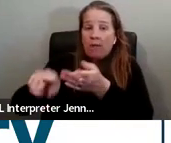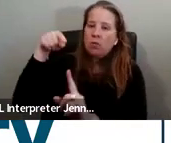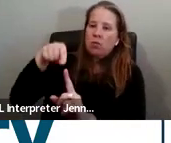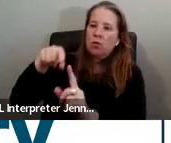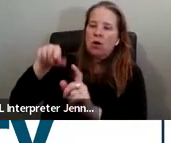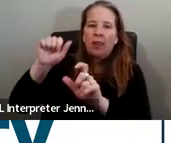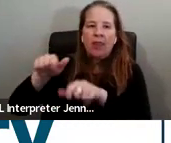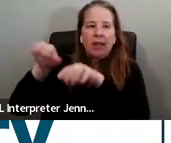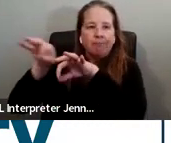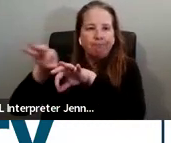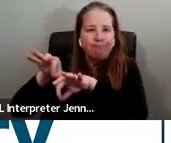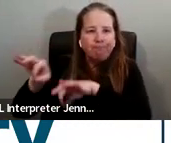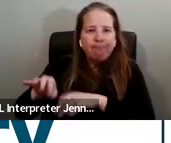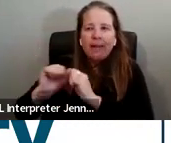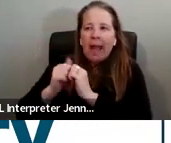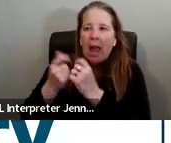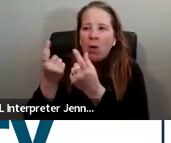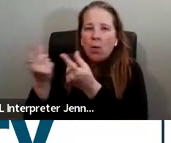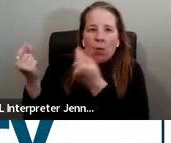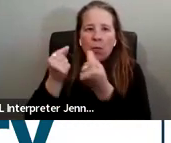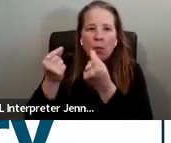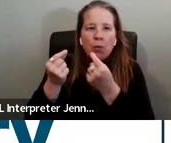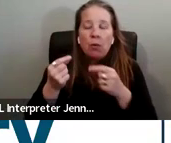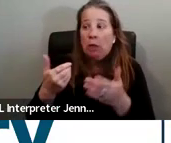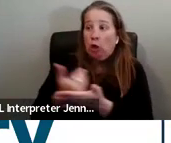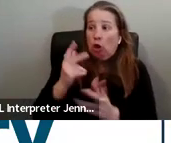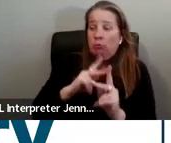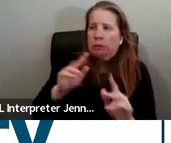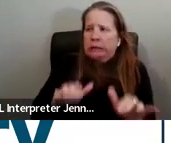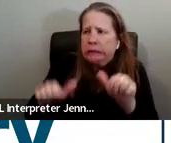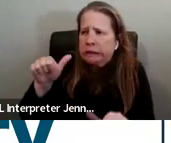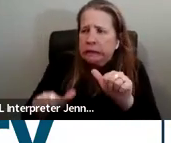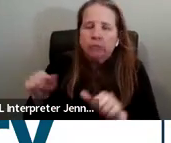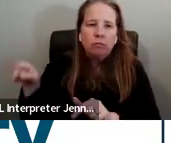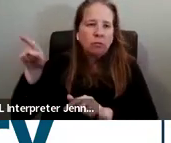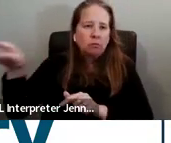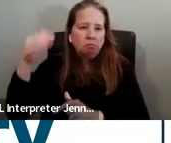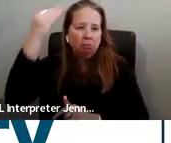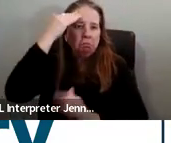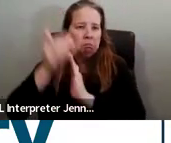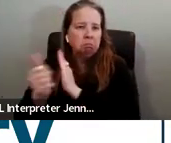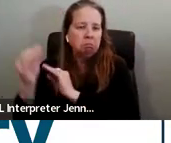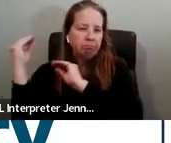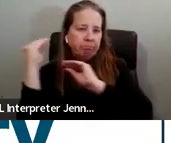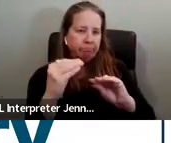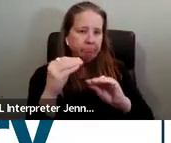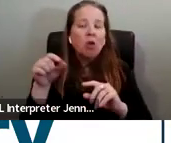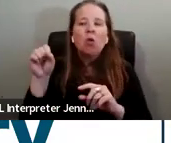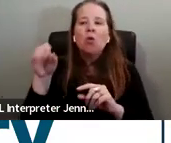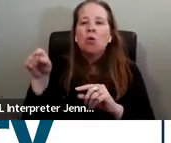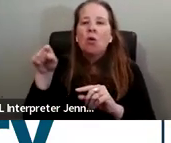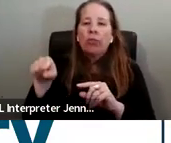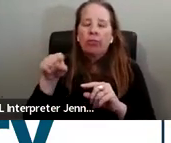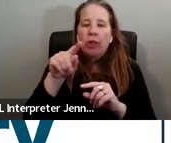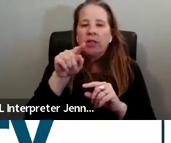those who are just entering the system, and they need all the help they can get. And this webinar is intended to be a helpful tool in the process